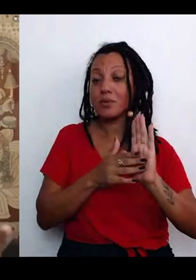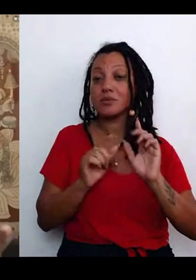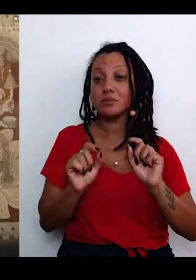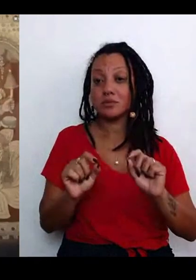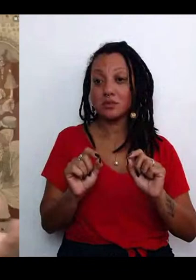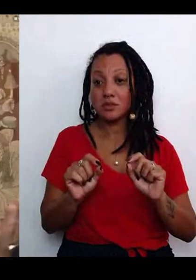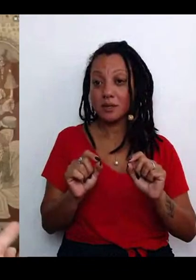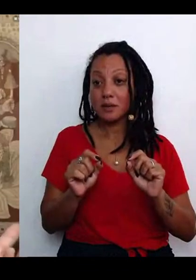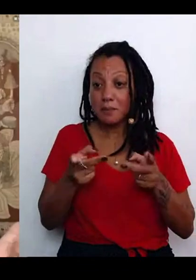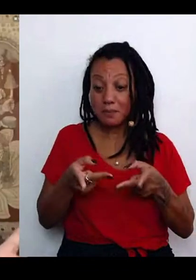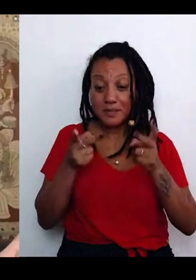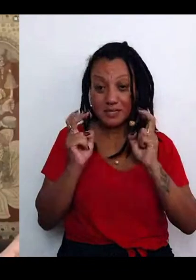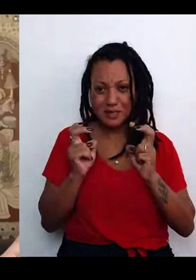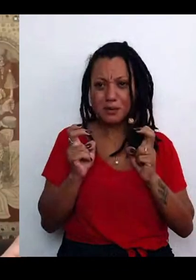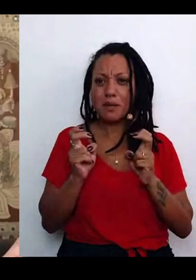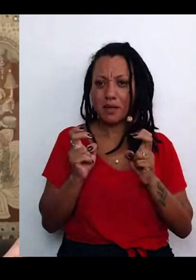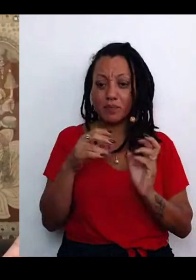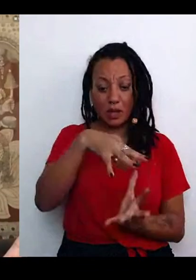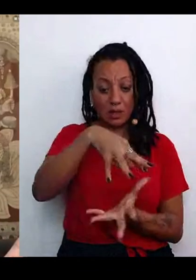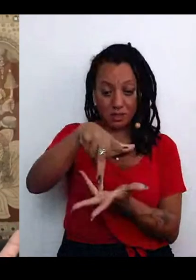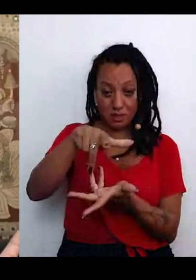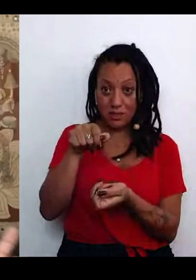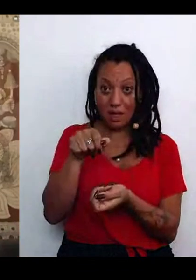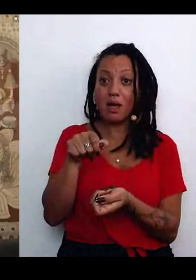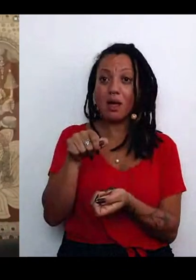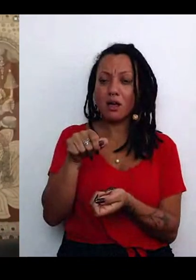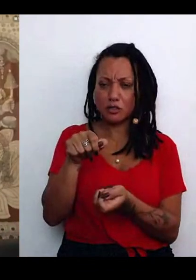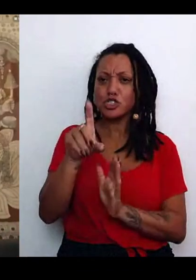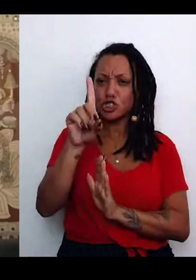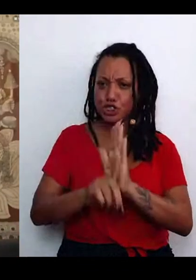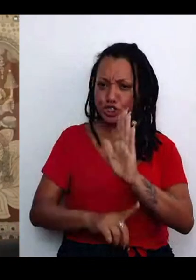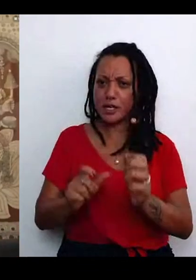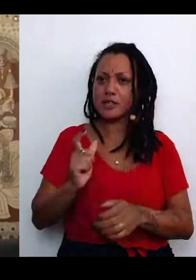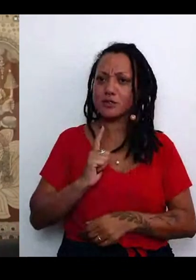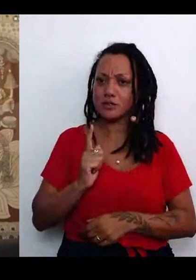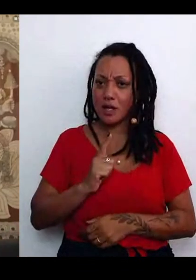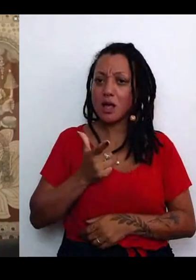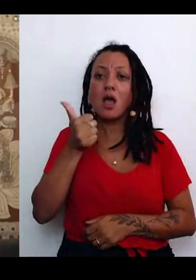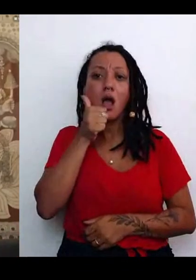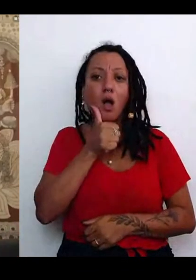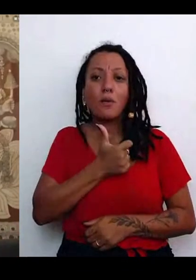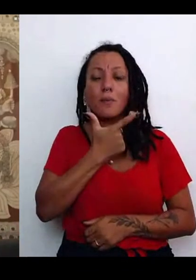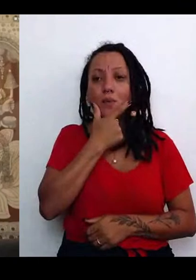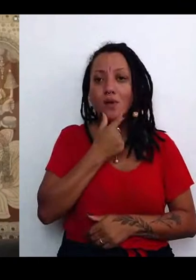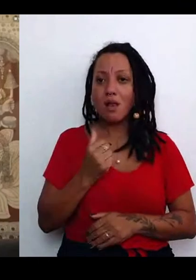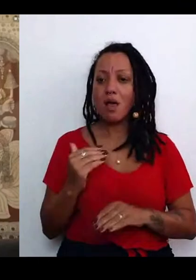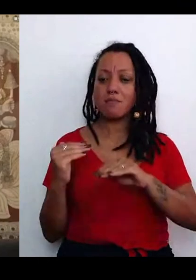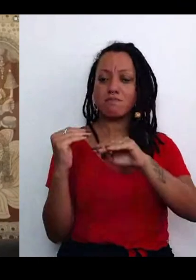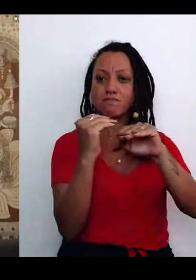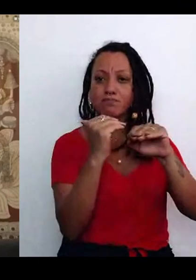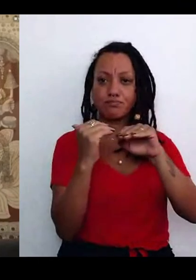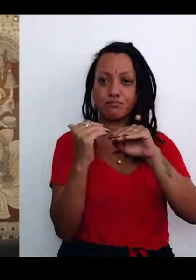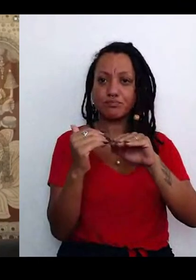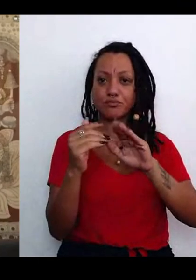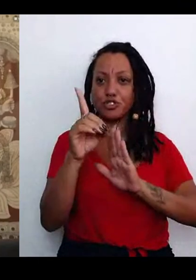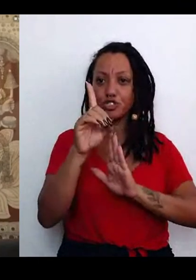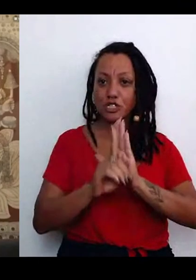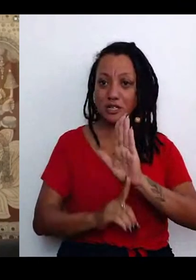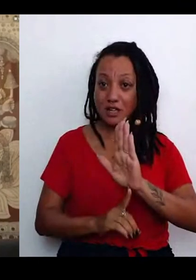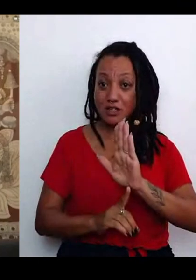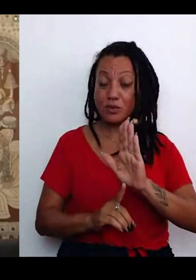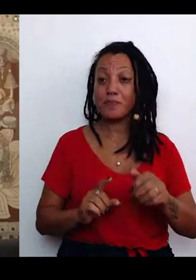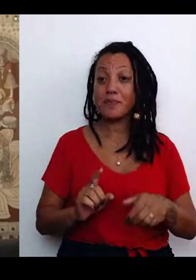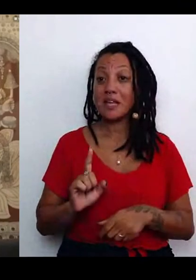earth family have equal rights to men yeah they are not a second sex they are not a passive sex their work matters their knowledge matters